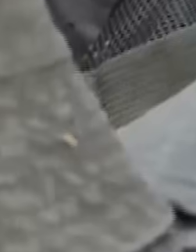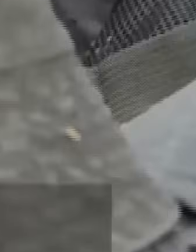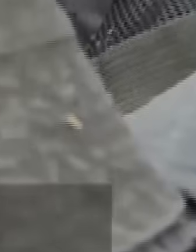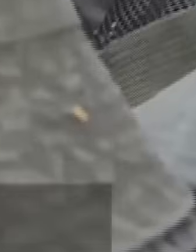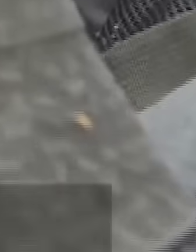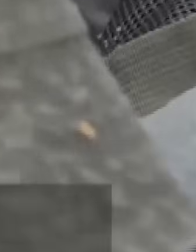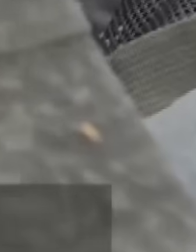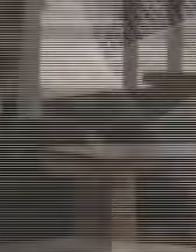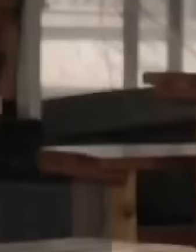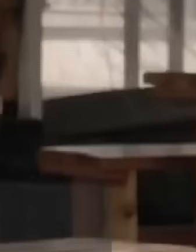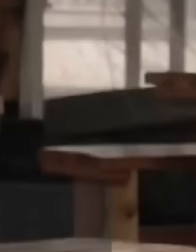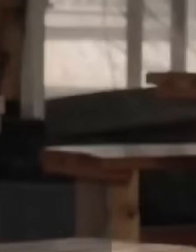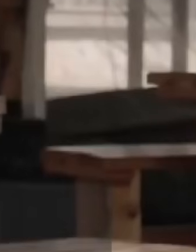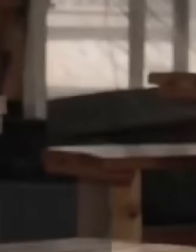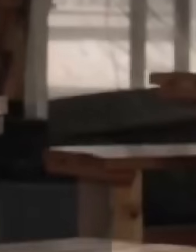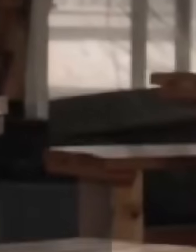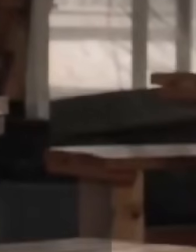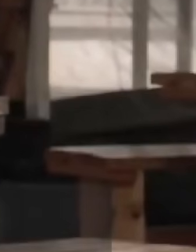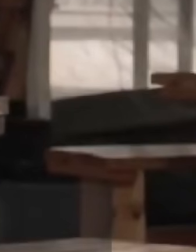vestele.